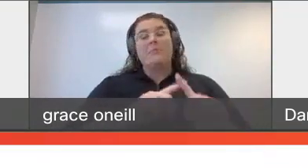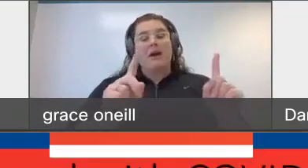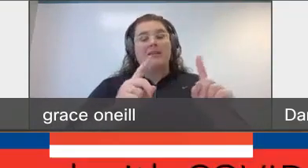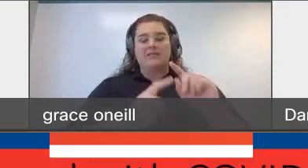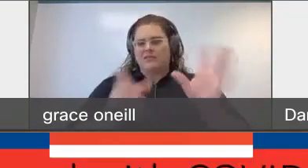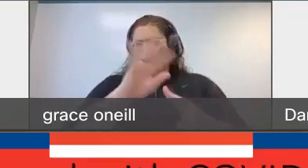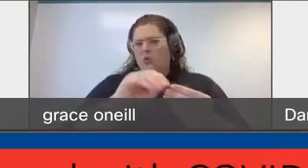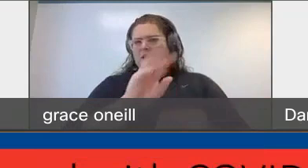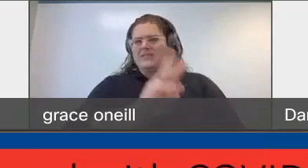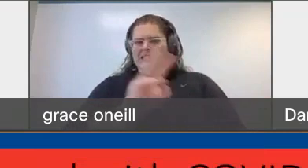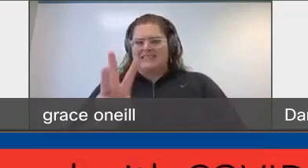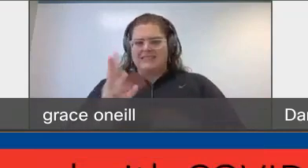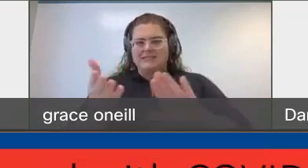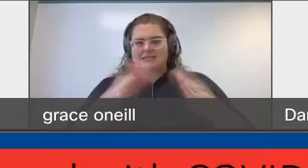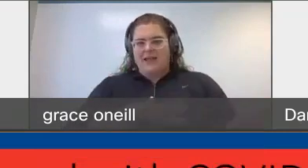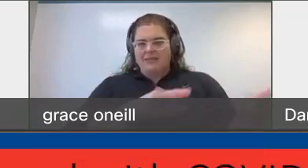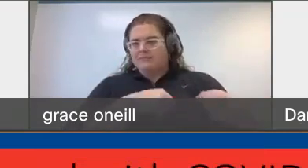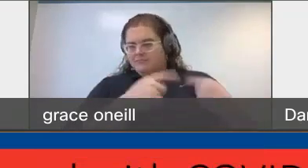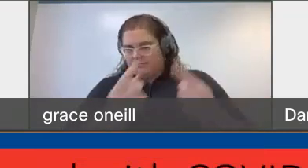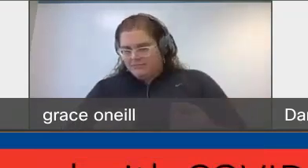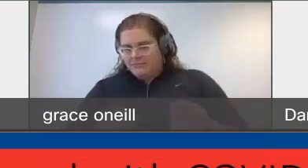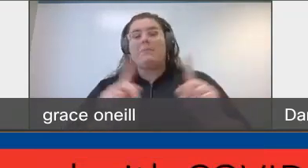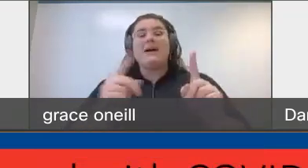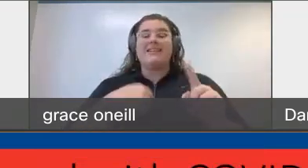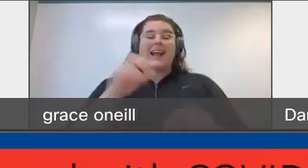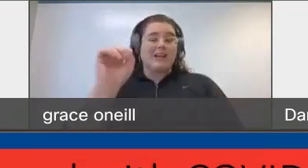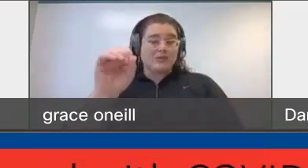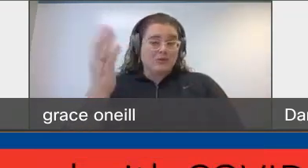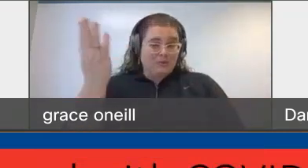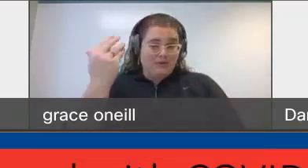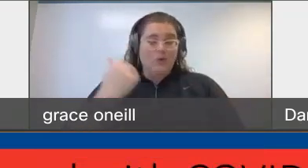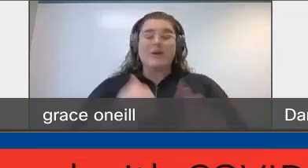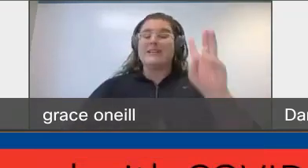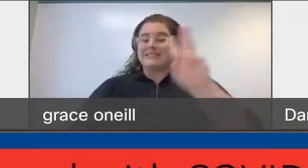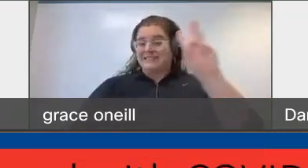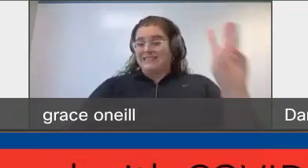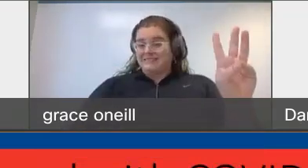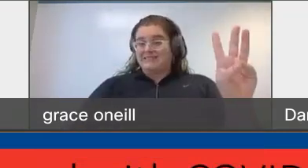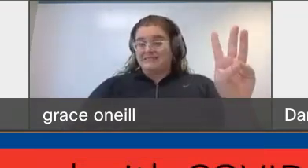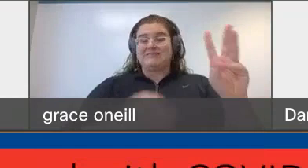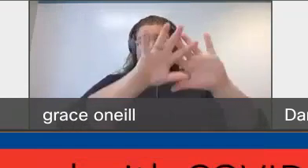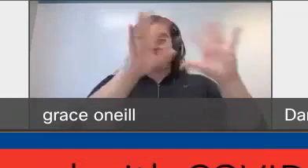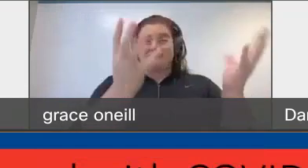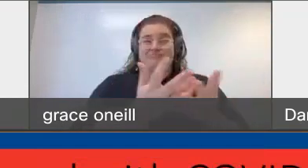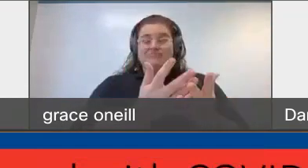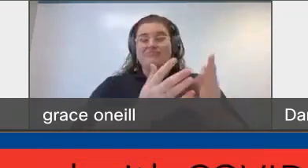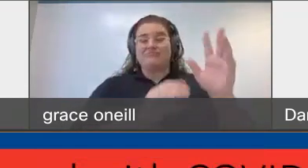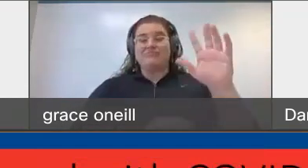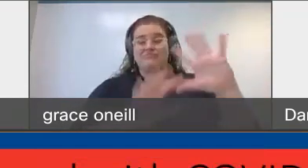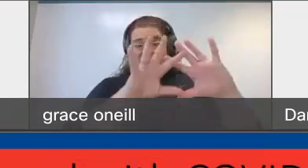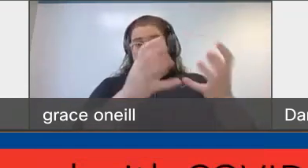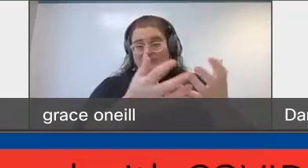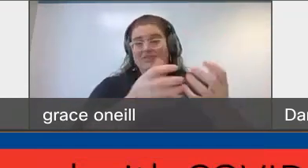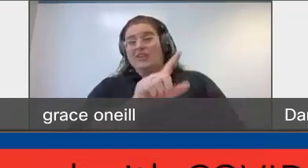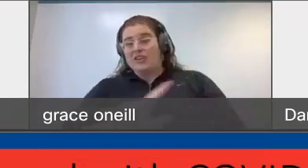indicated, there are 37 confirmed